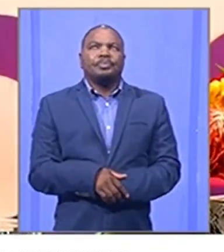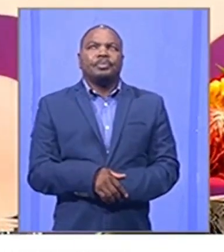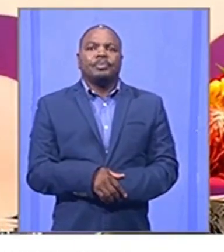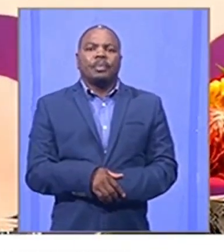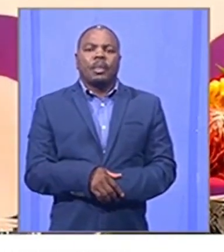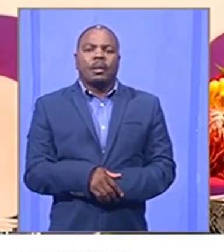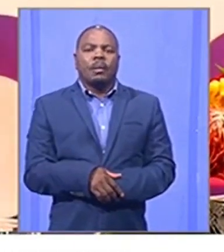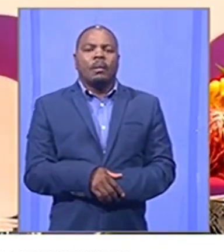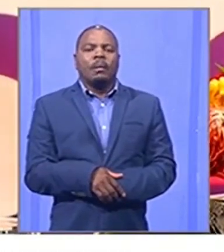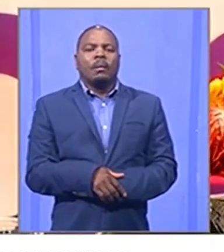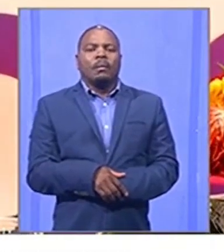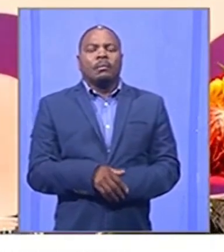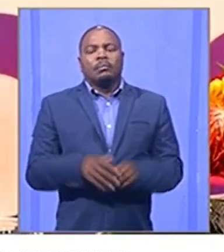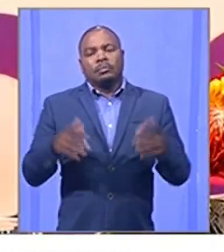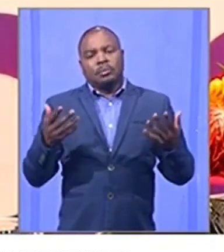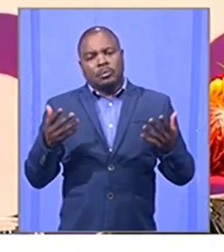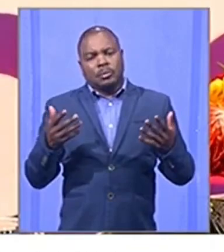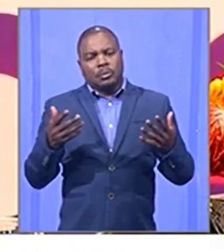no